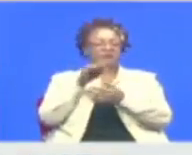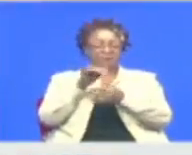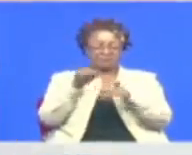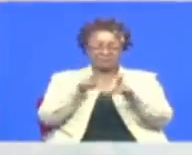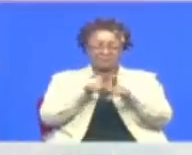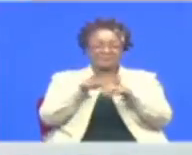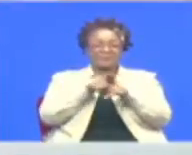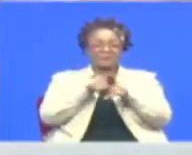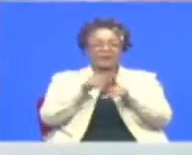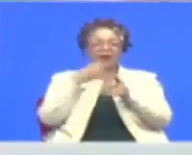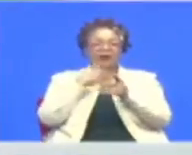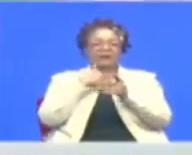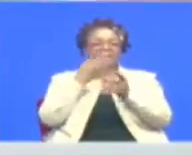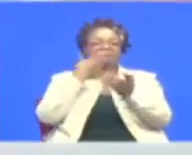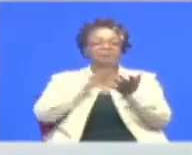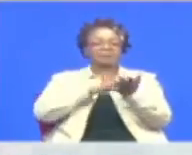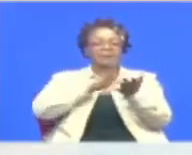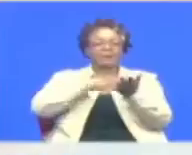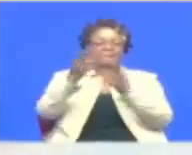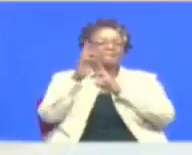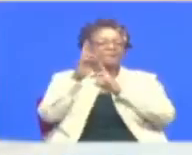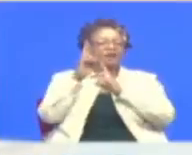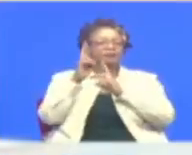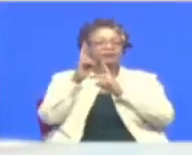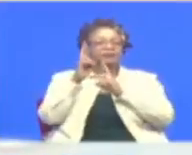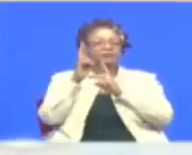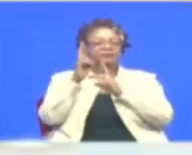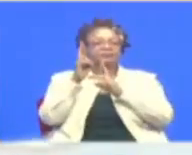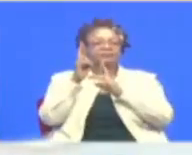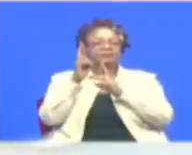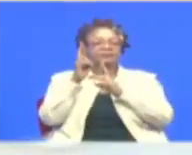seemingly intangible promises and hopes.